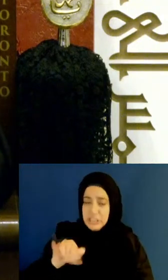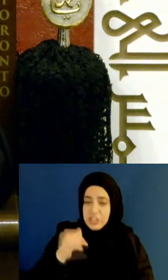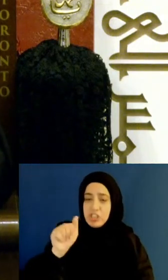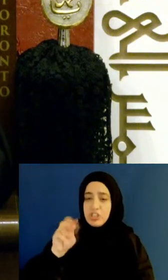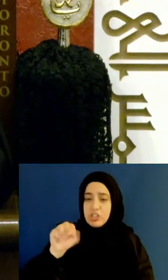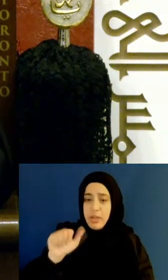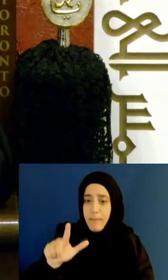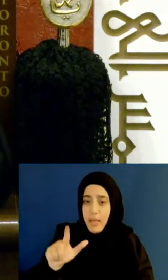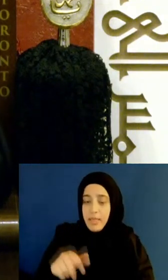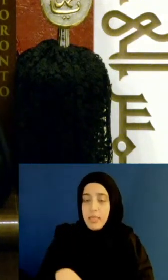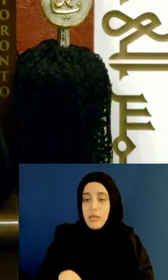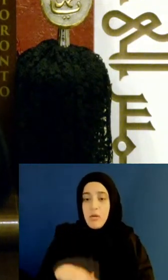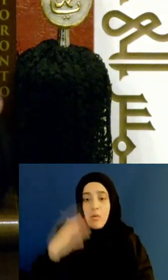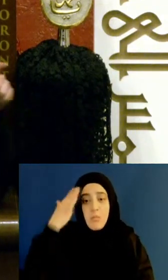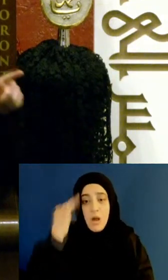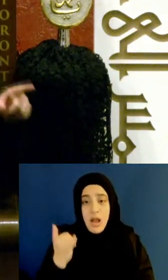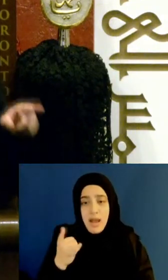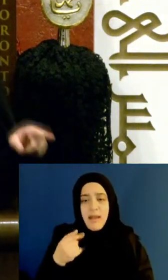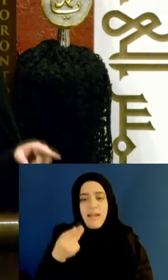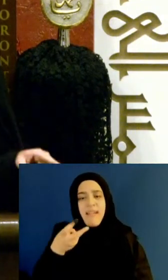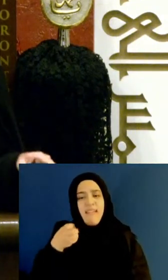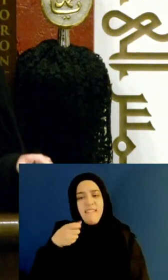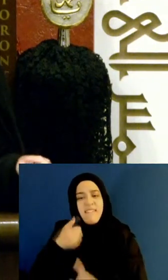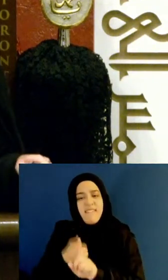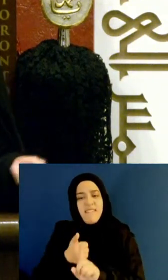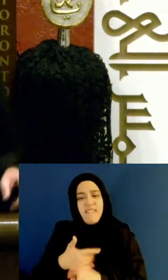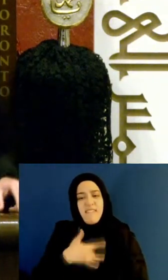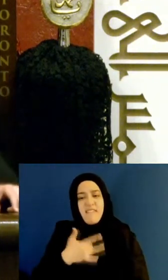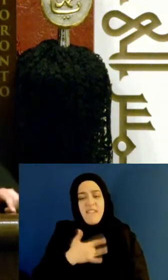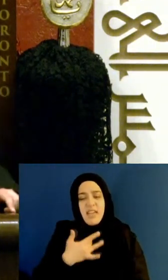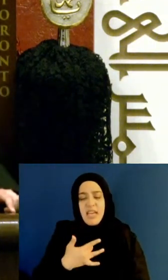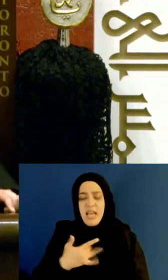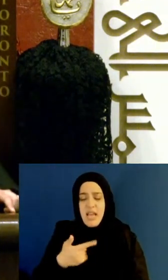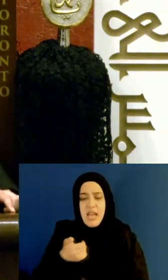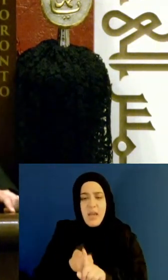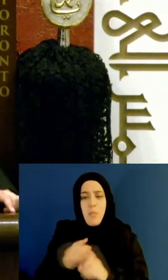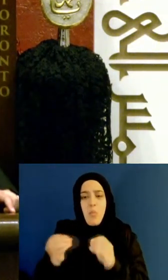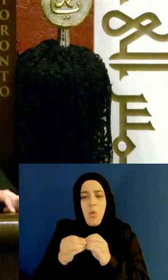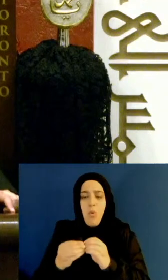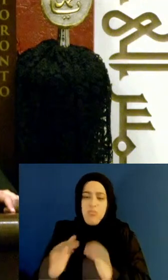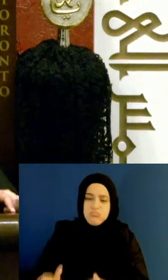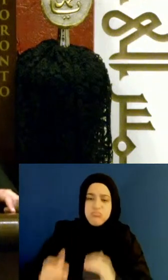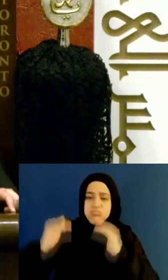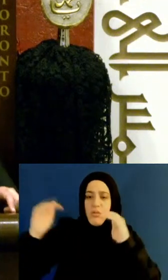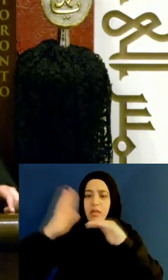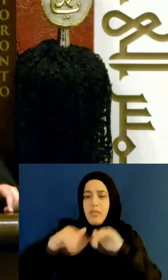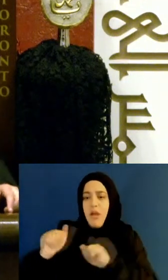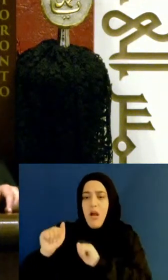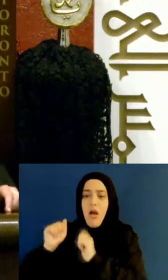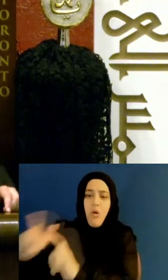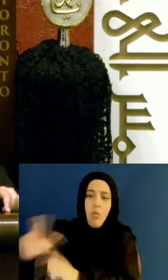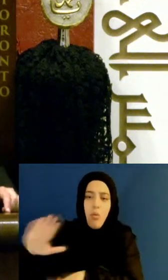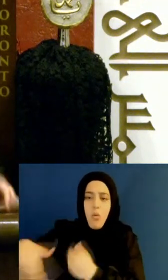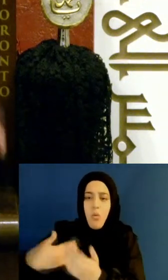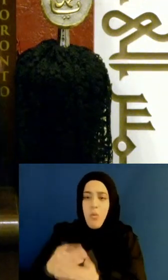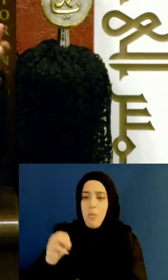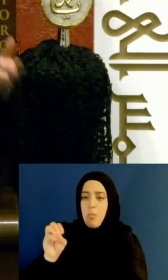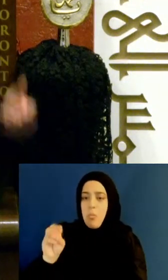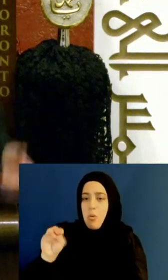more elite than the rest of the Mu'mins when it came to receiving a stipend from the Baytul Mal.